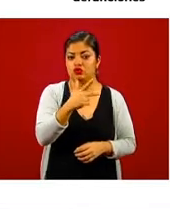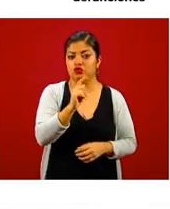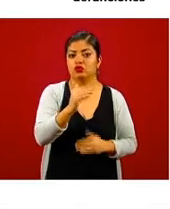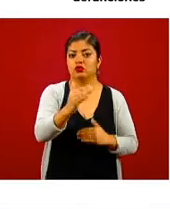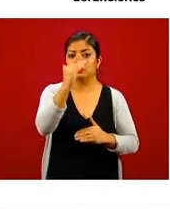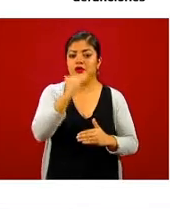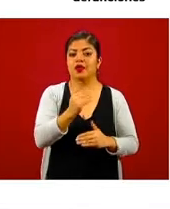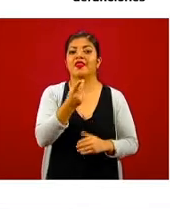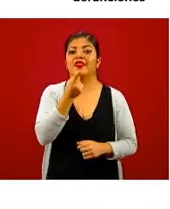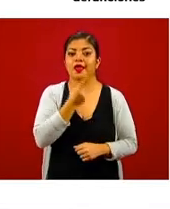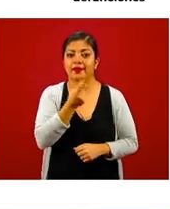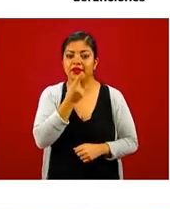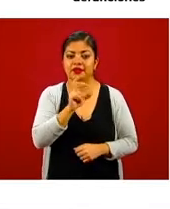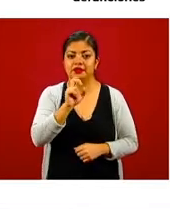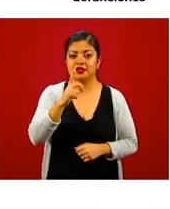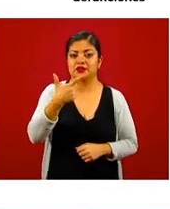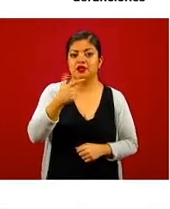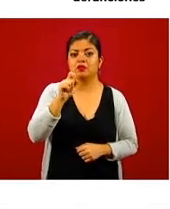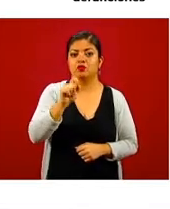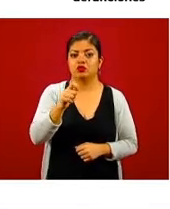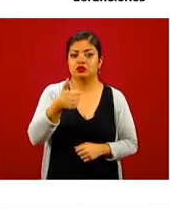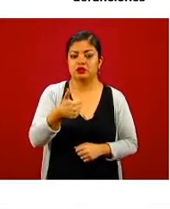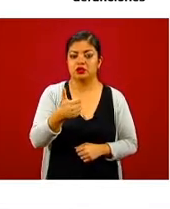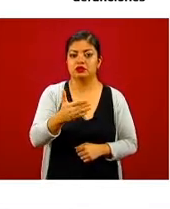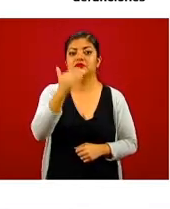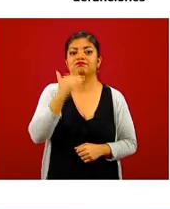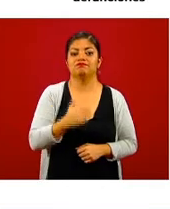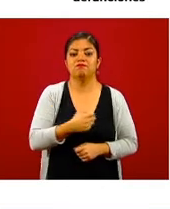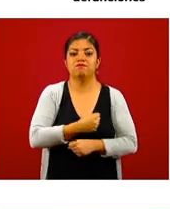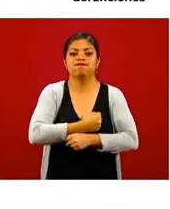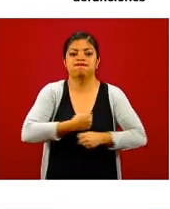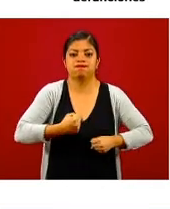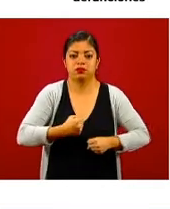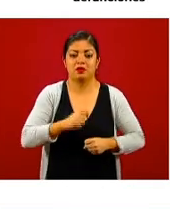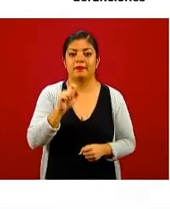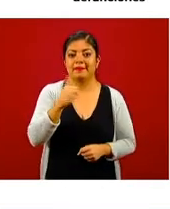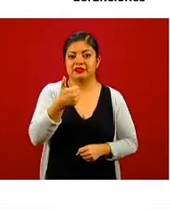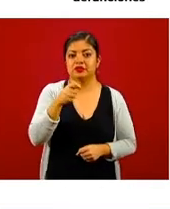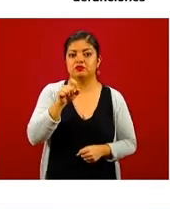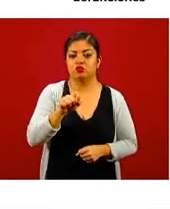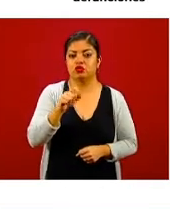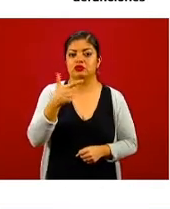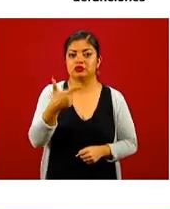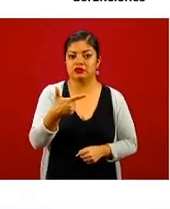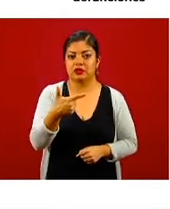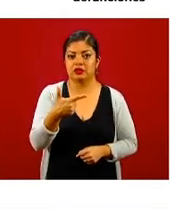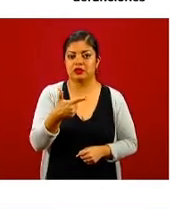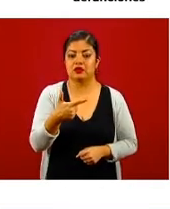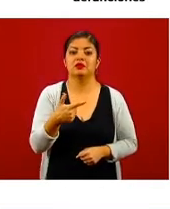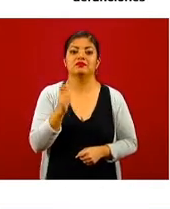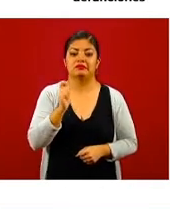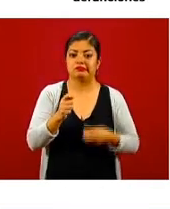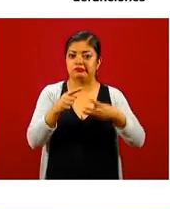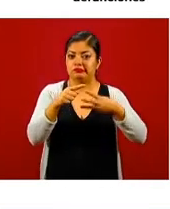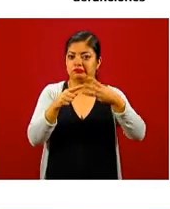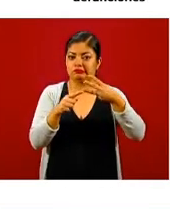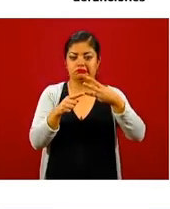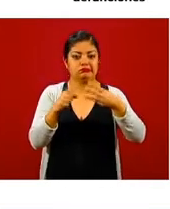#1 spot, 42.8%, then diabetes with 37.6,